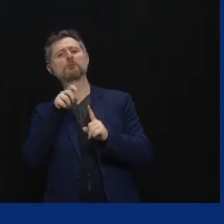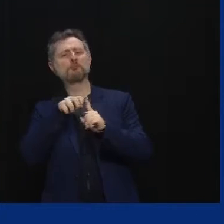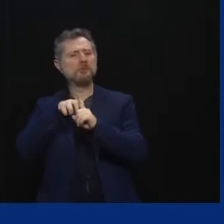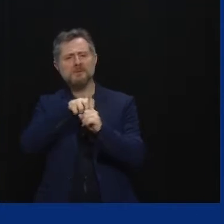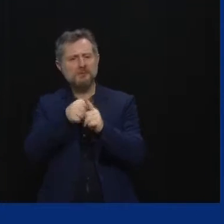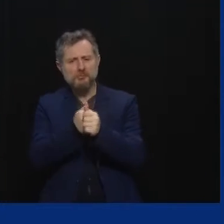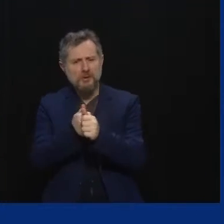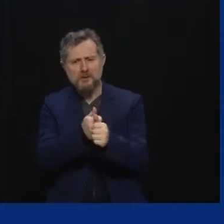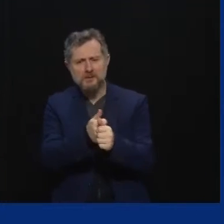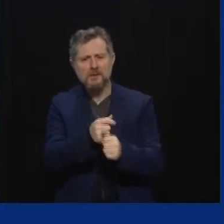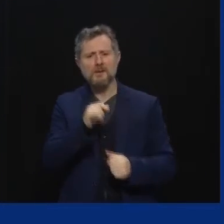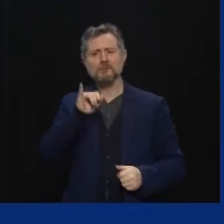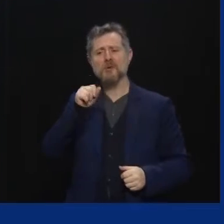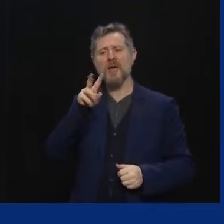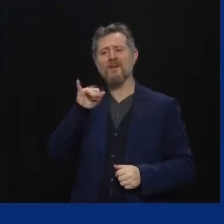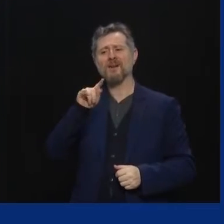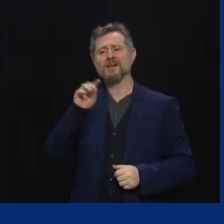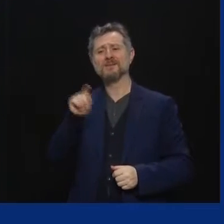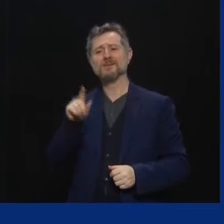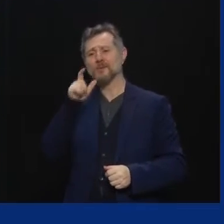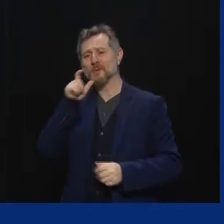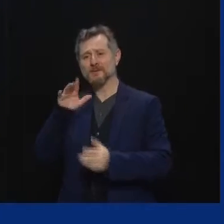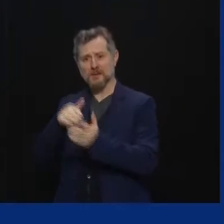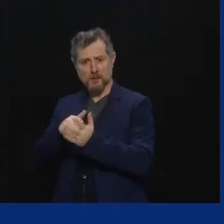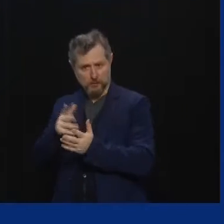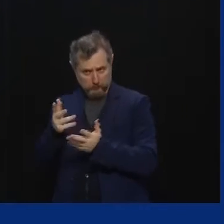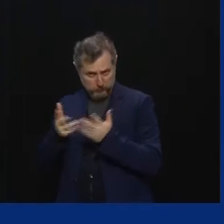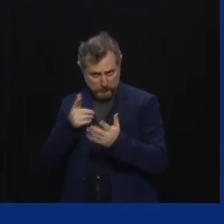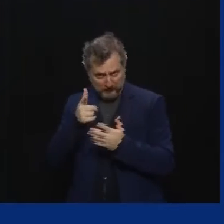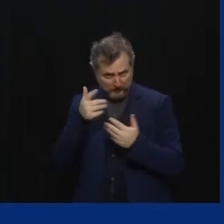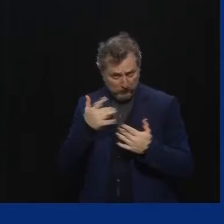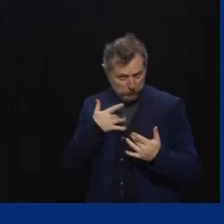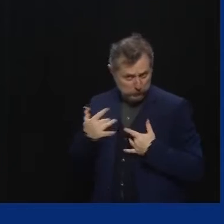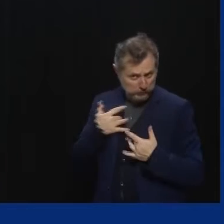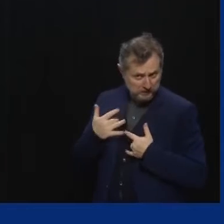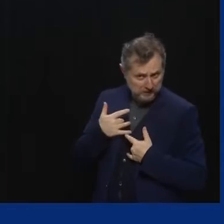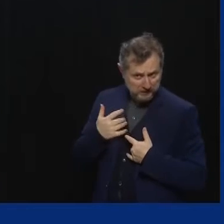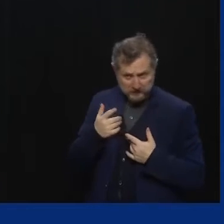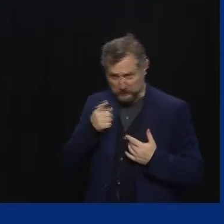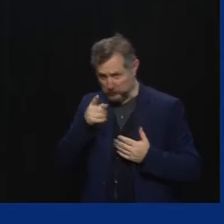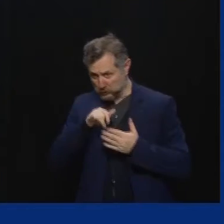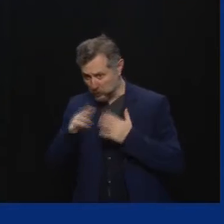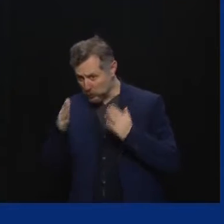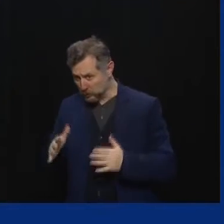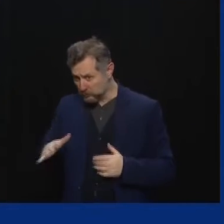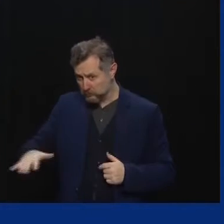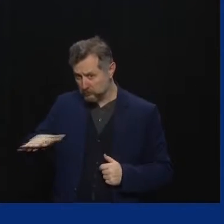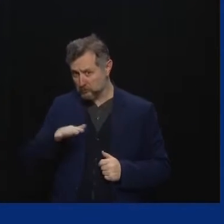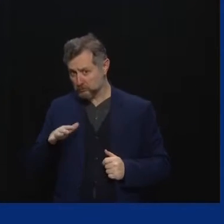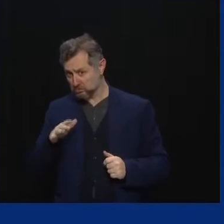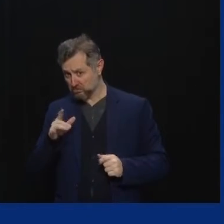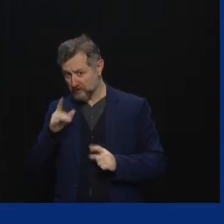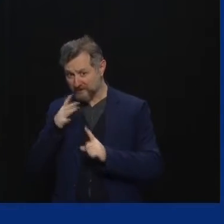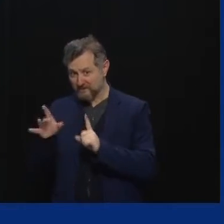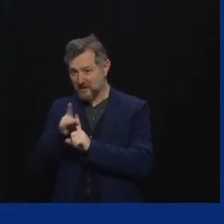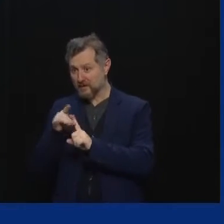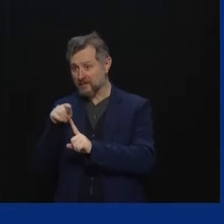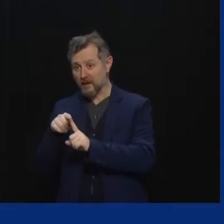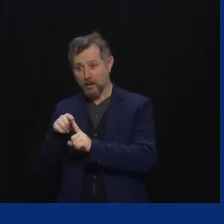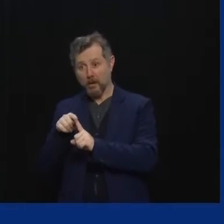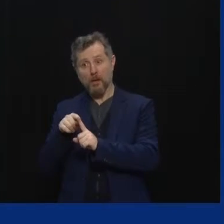what concerns you have about New Yorkers having been infected there, and the potential risk of